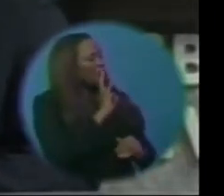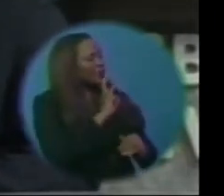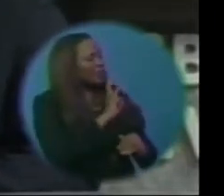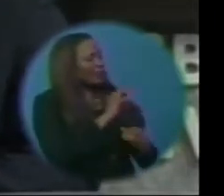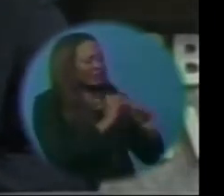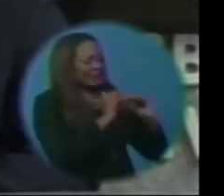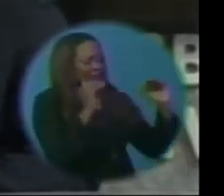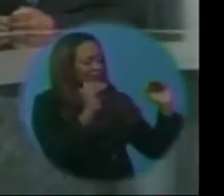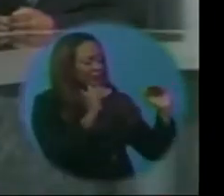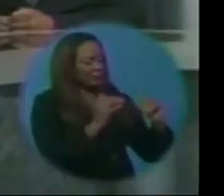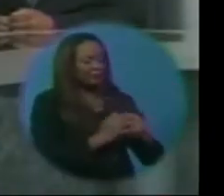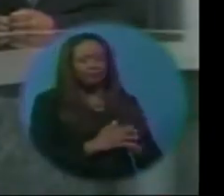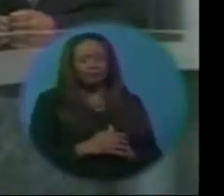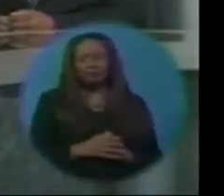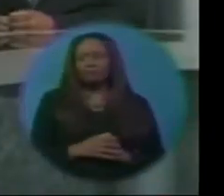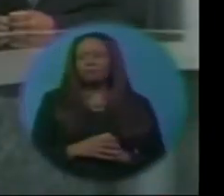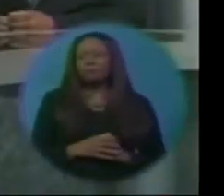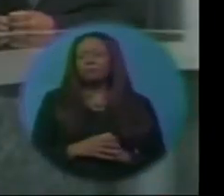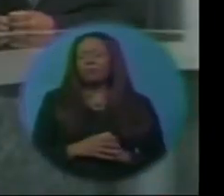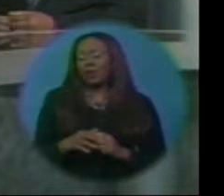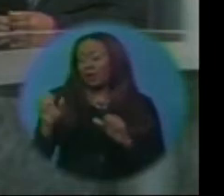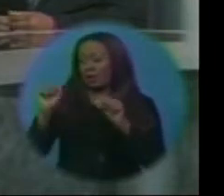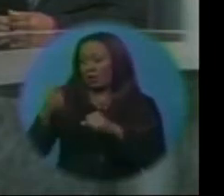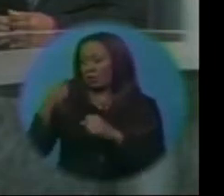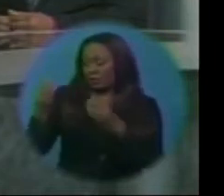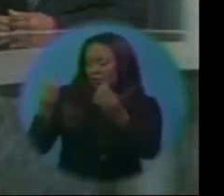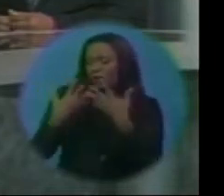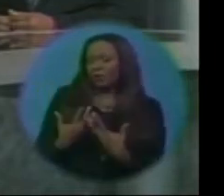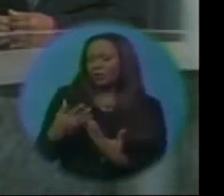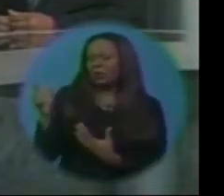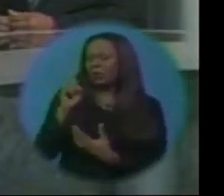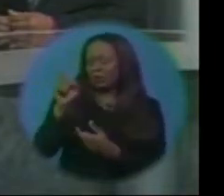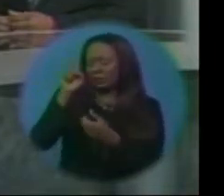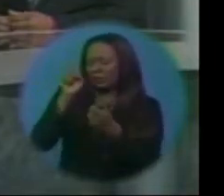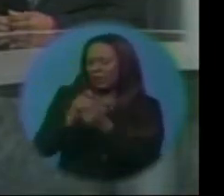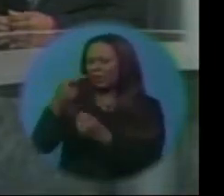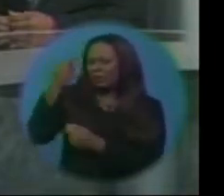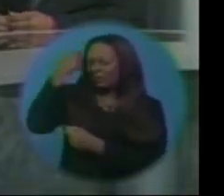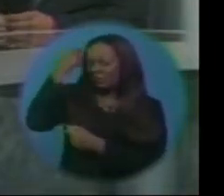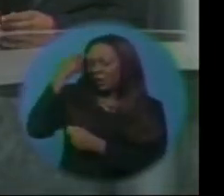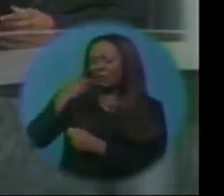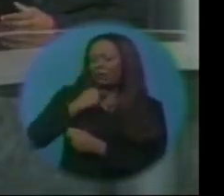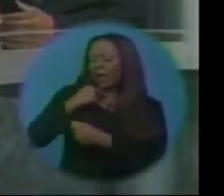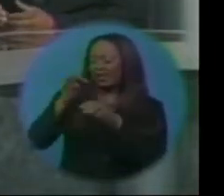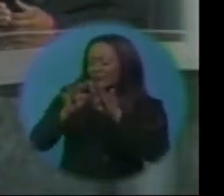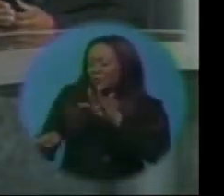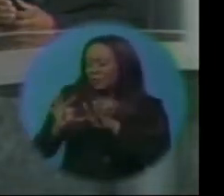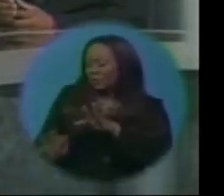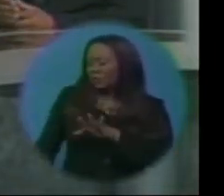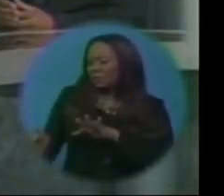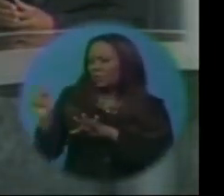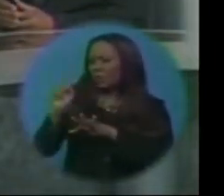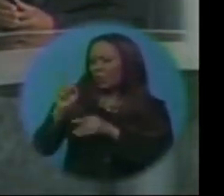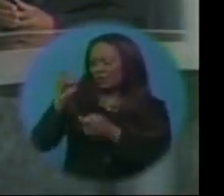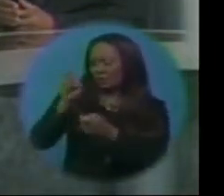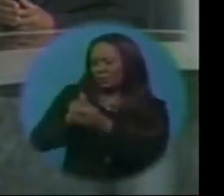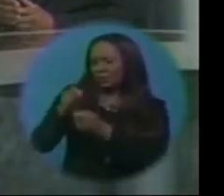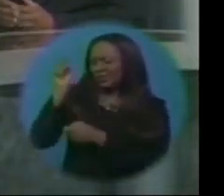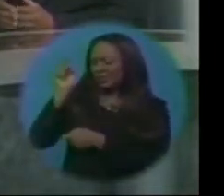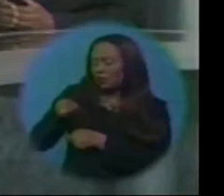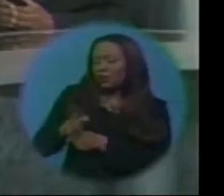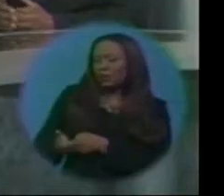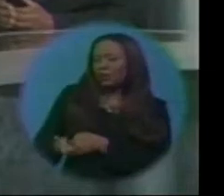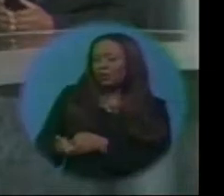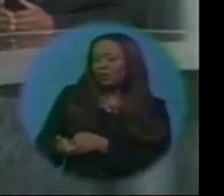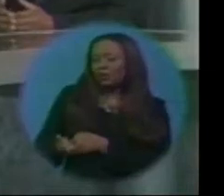tell us where exactly along that stretch is where you suspect the blockage is? The blockage is between what we know as the